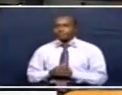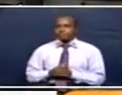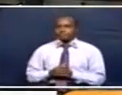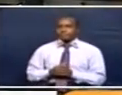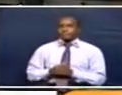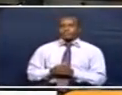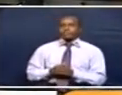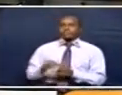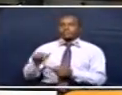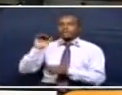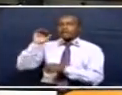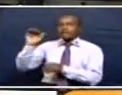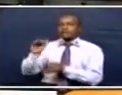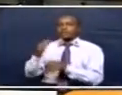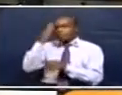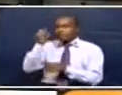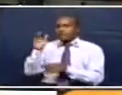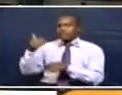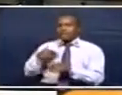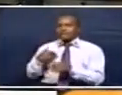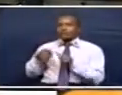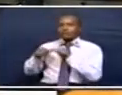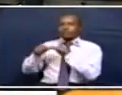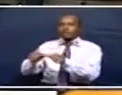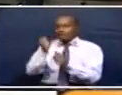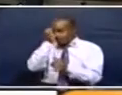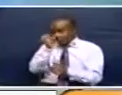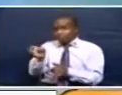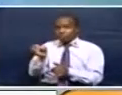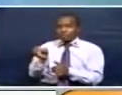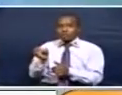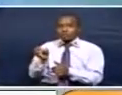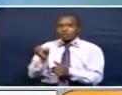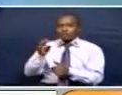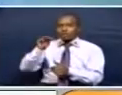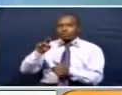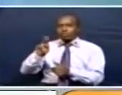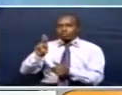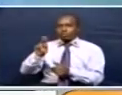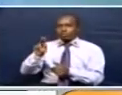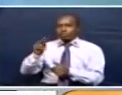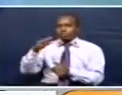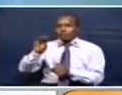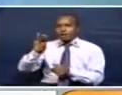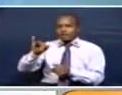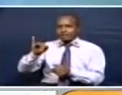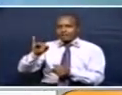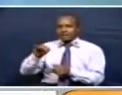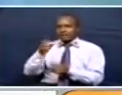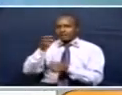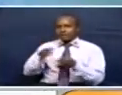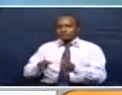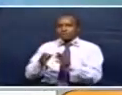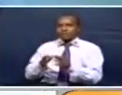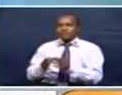Mweri, ask Mutua why he has consistently ignored Mudhwani Ward. Roads are pathetic at